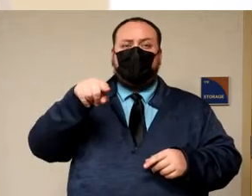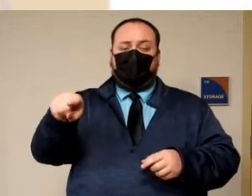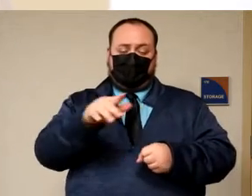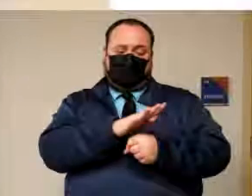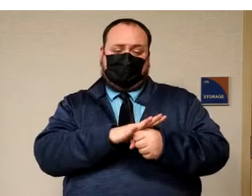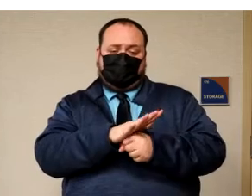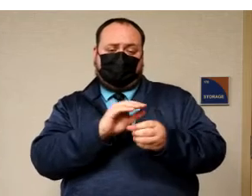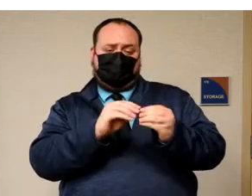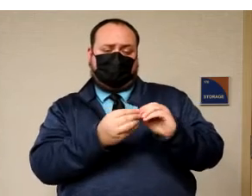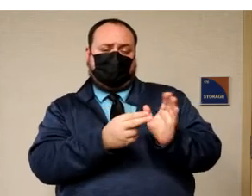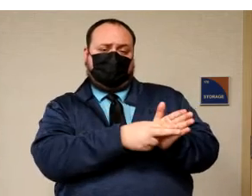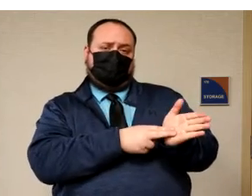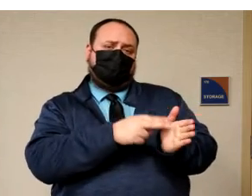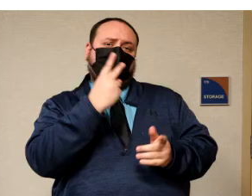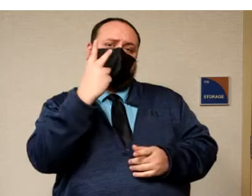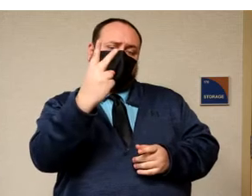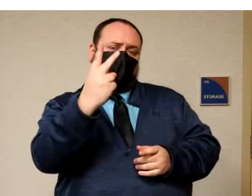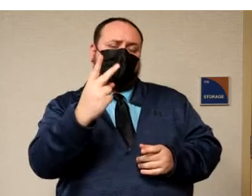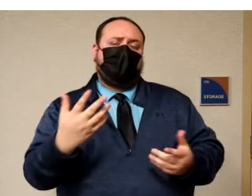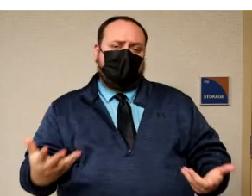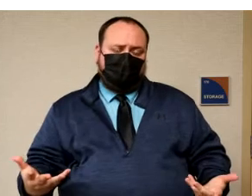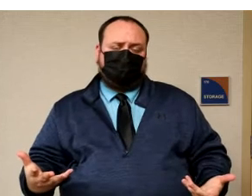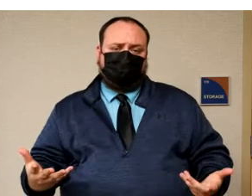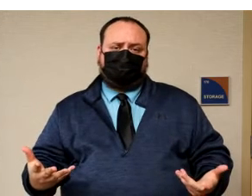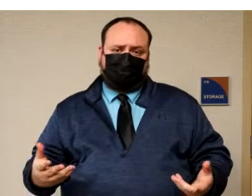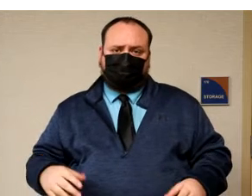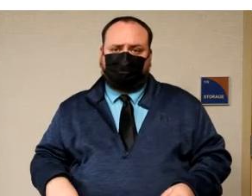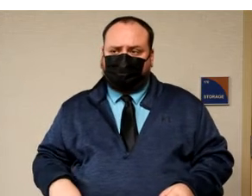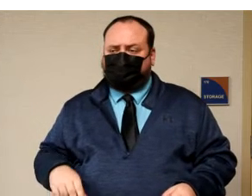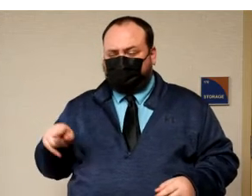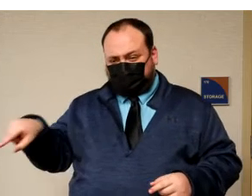2. So this one is